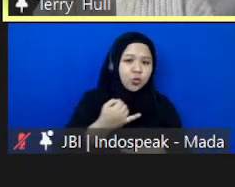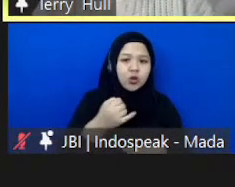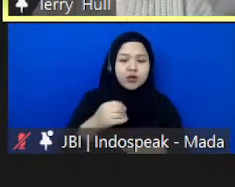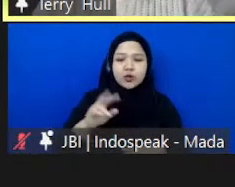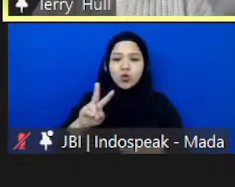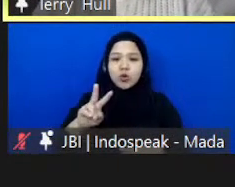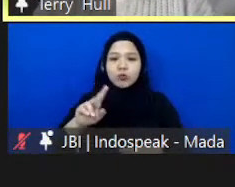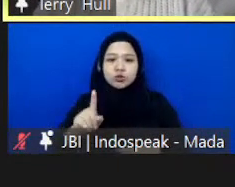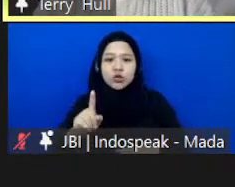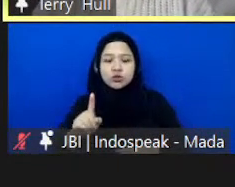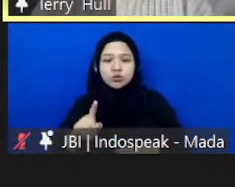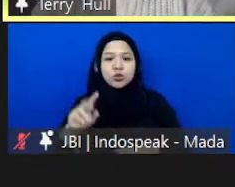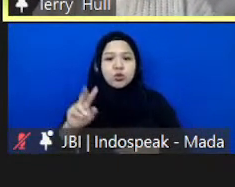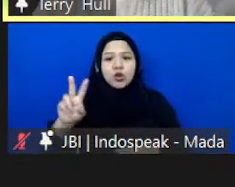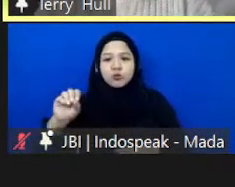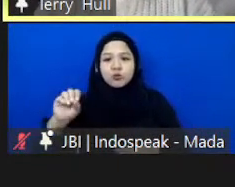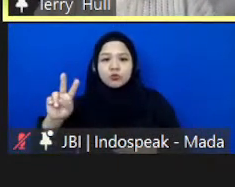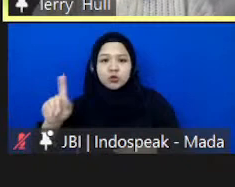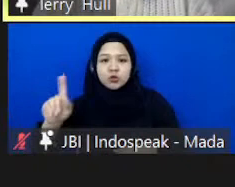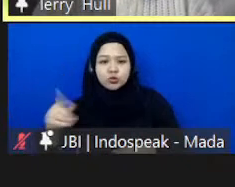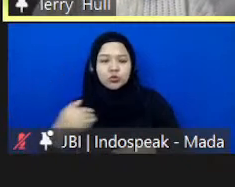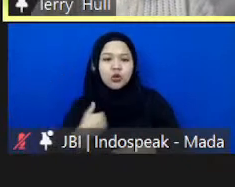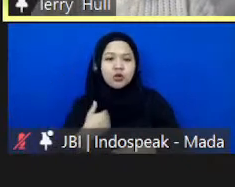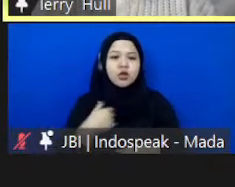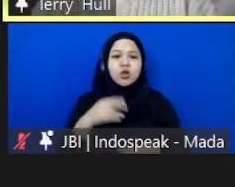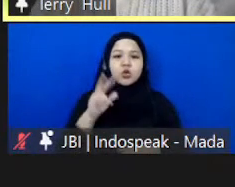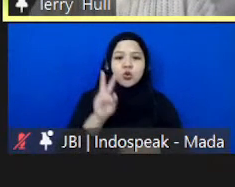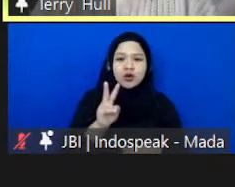a population of